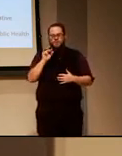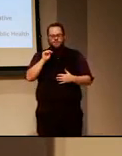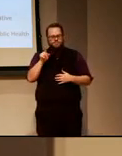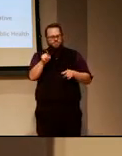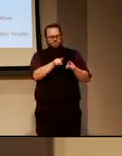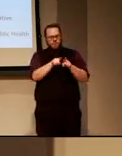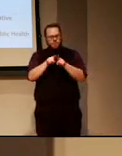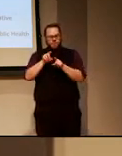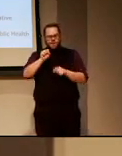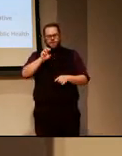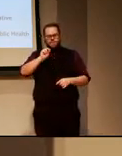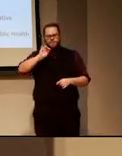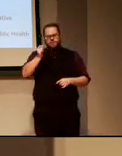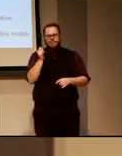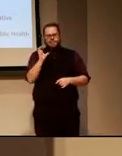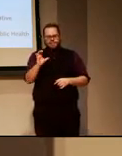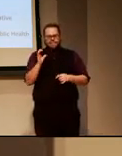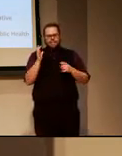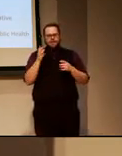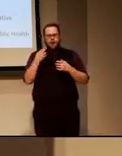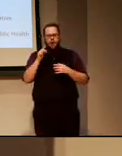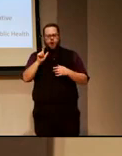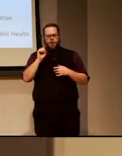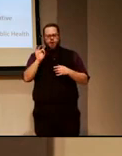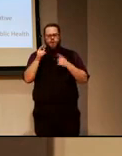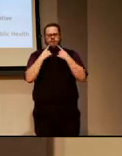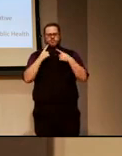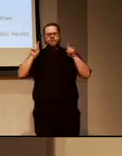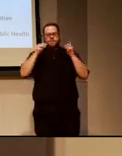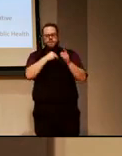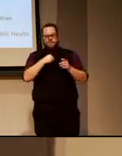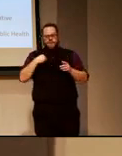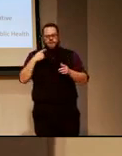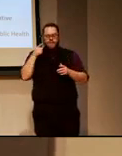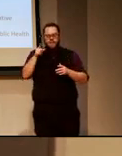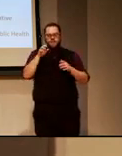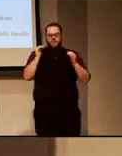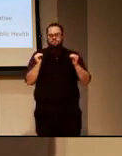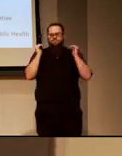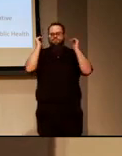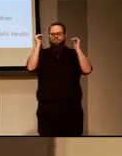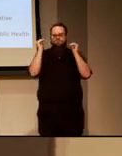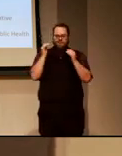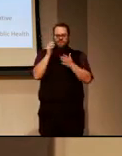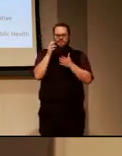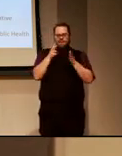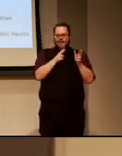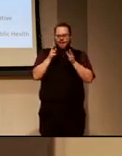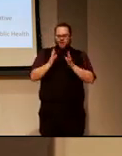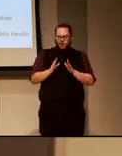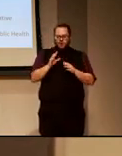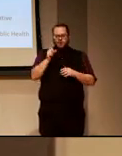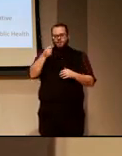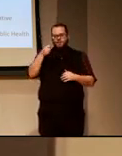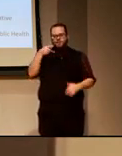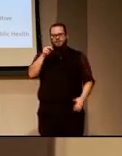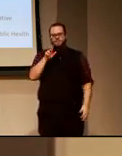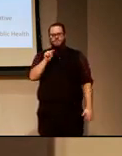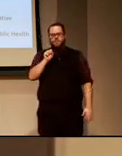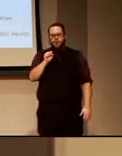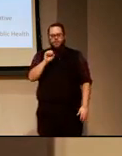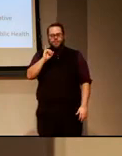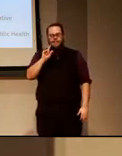Hall of Achievement member and founding executive editor of Sports Illustrated. The series is made possible